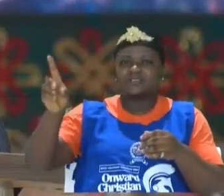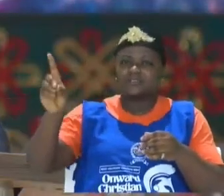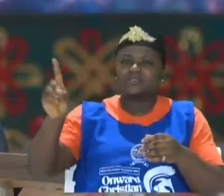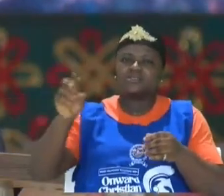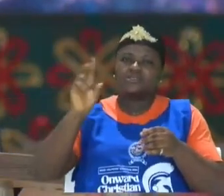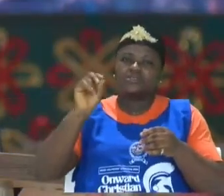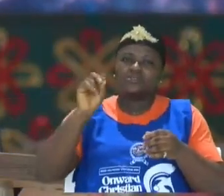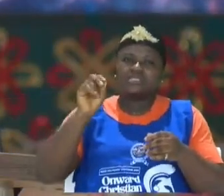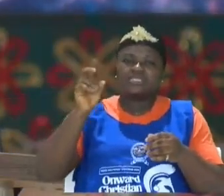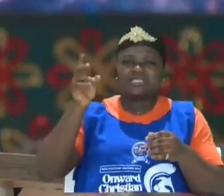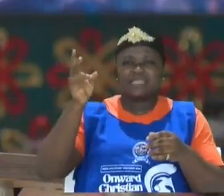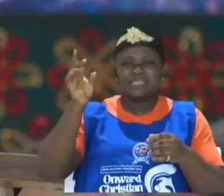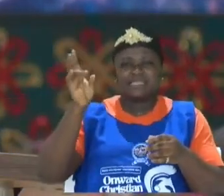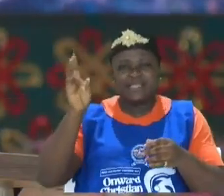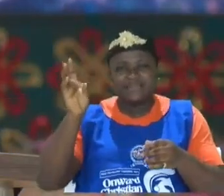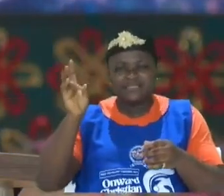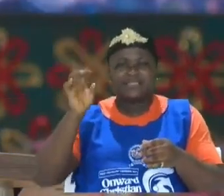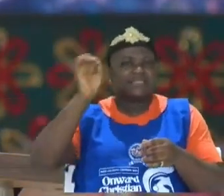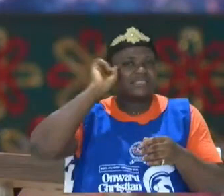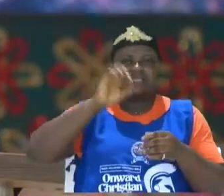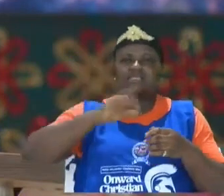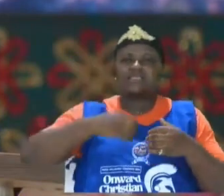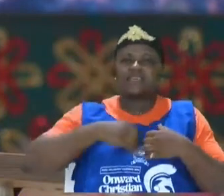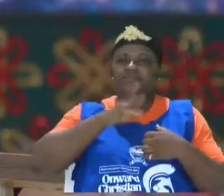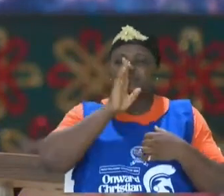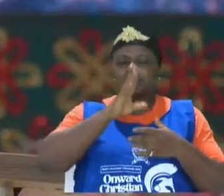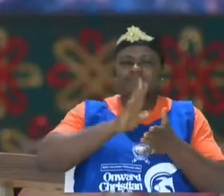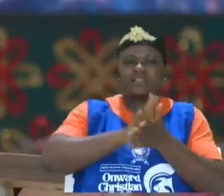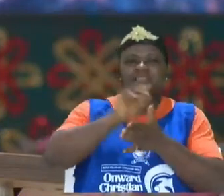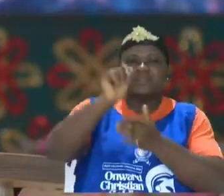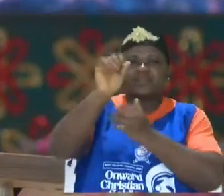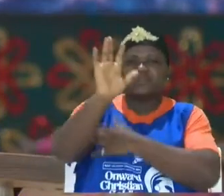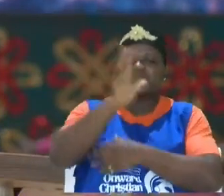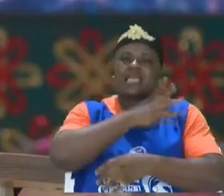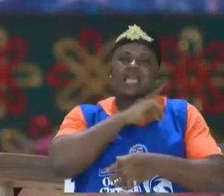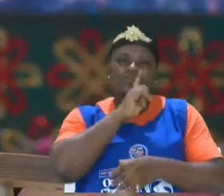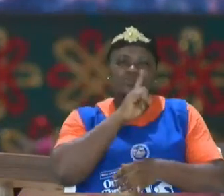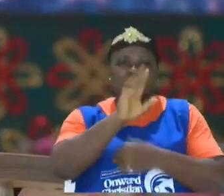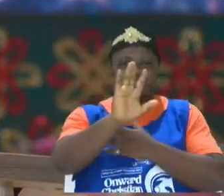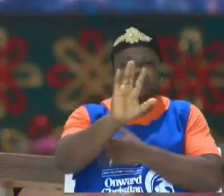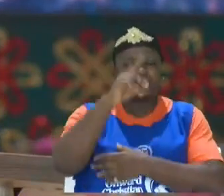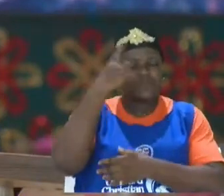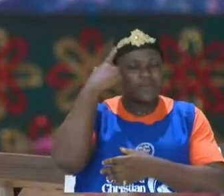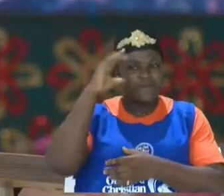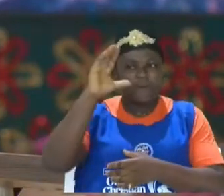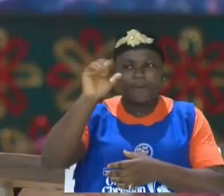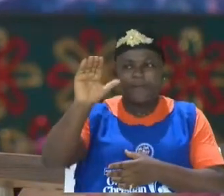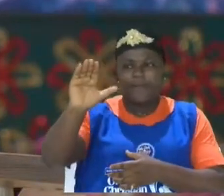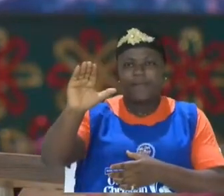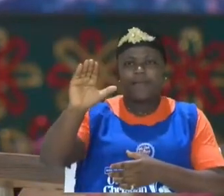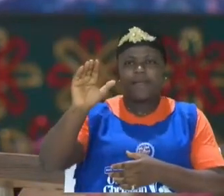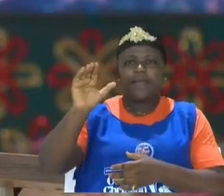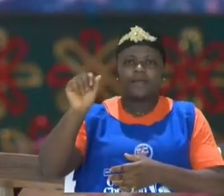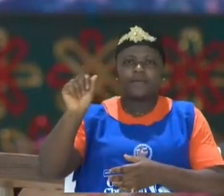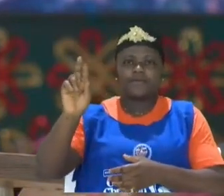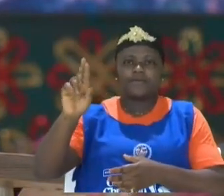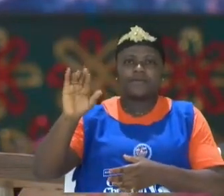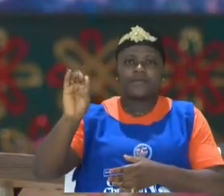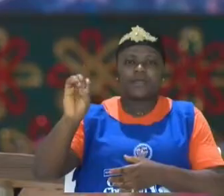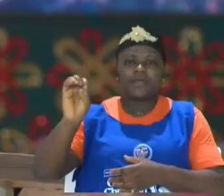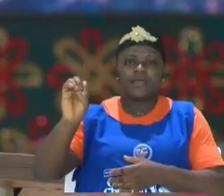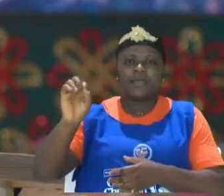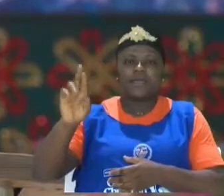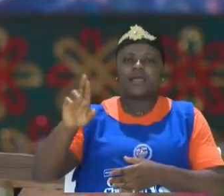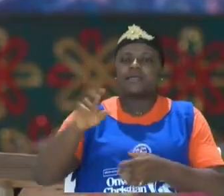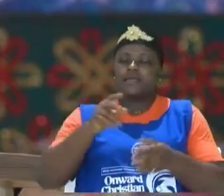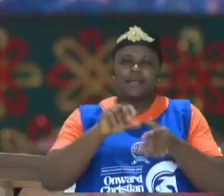and subsequently had been believing God and trusting God for career breakthrough. She keyed into one